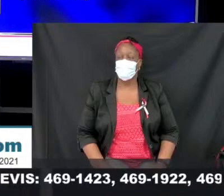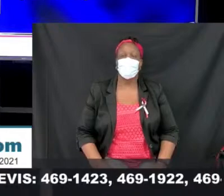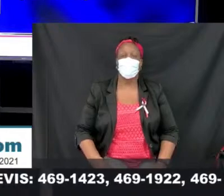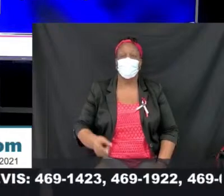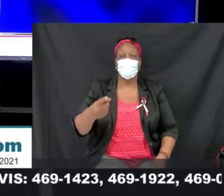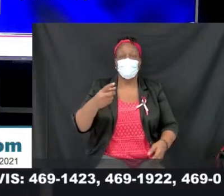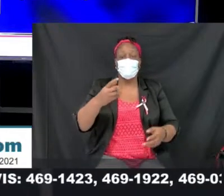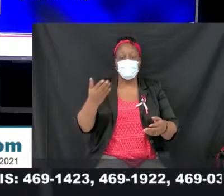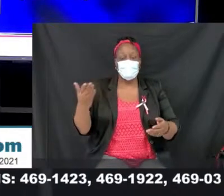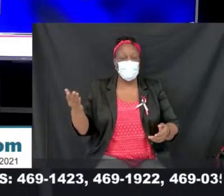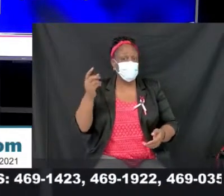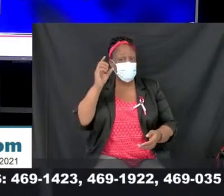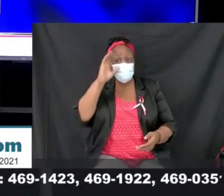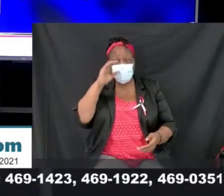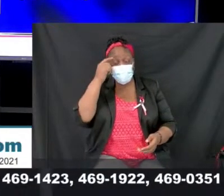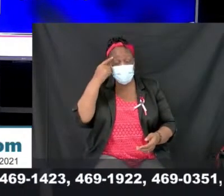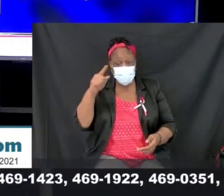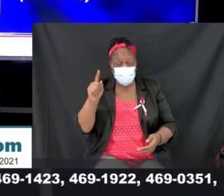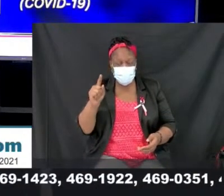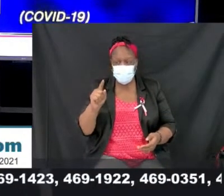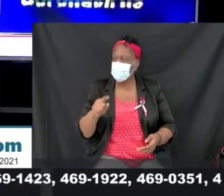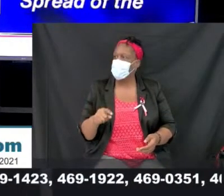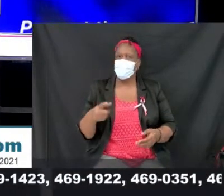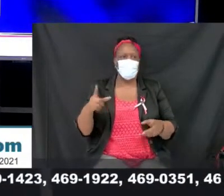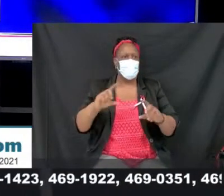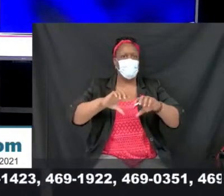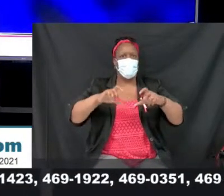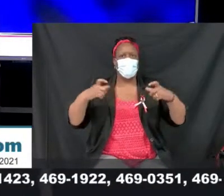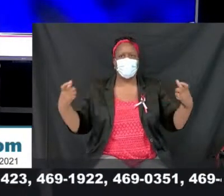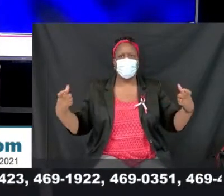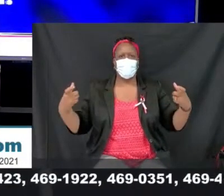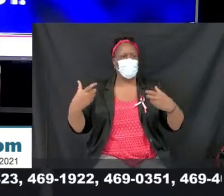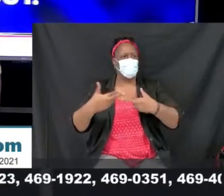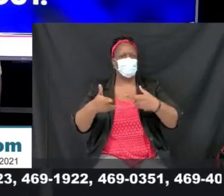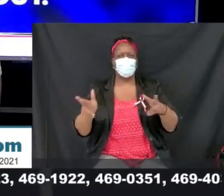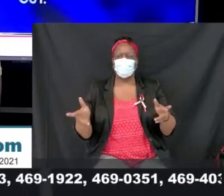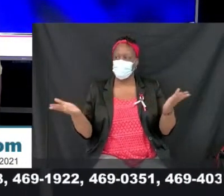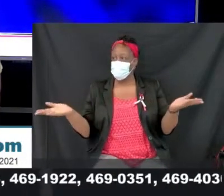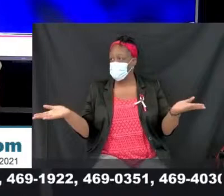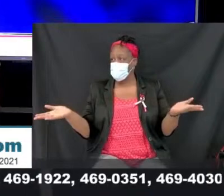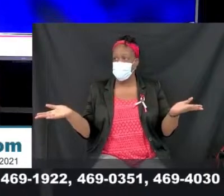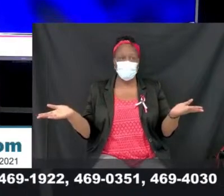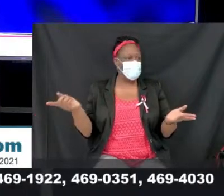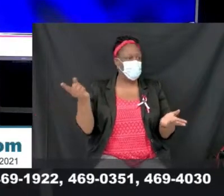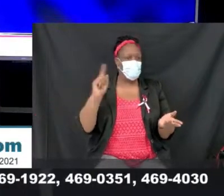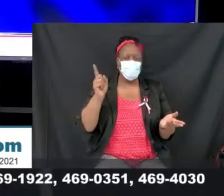venue, the number of persons attending the event, the